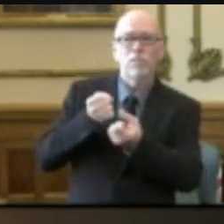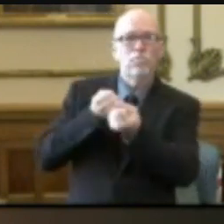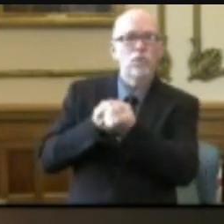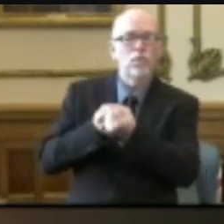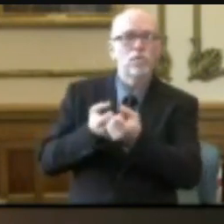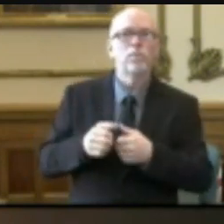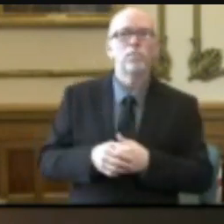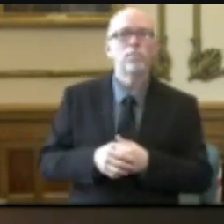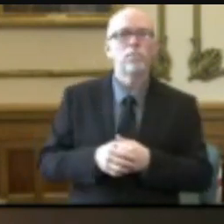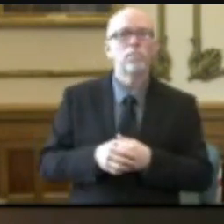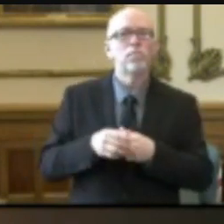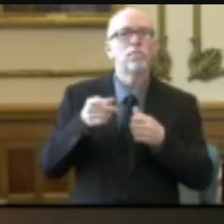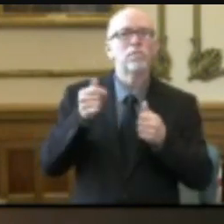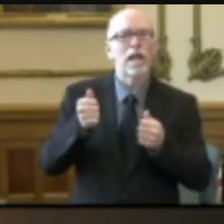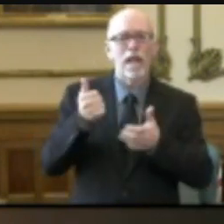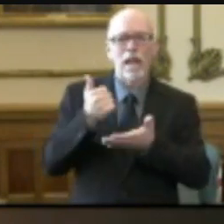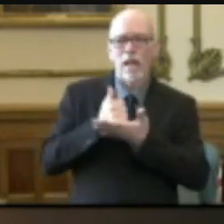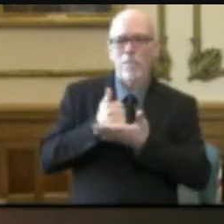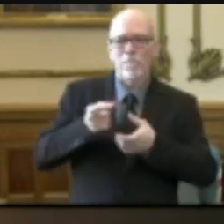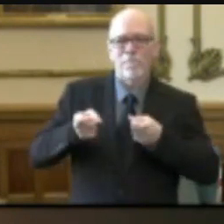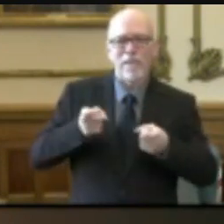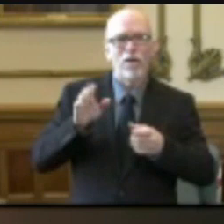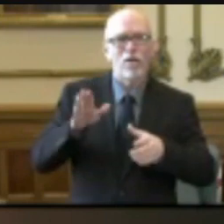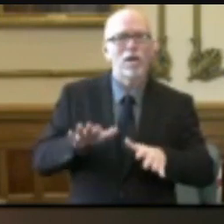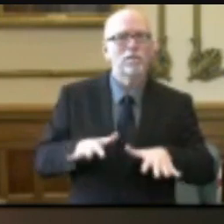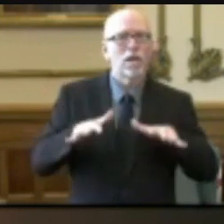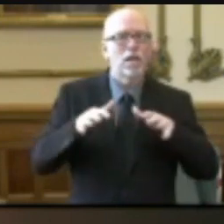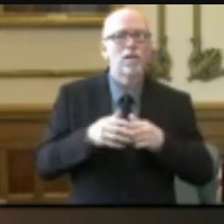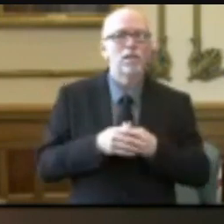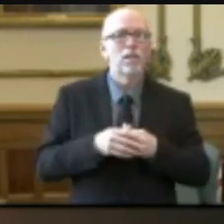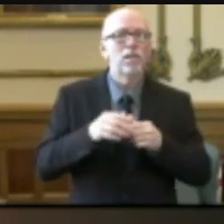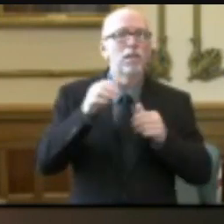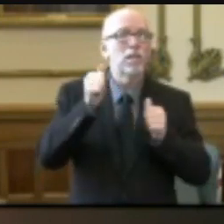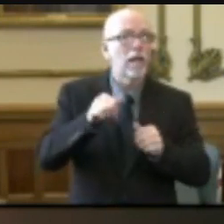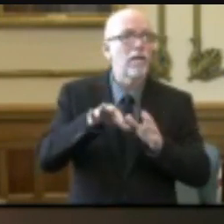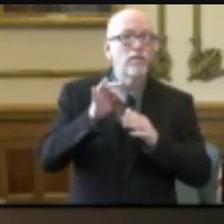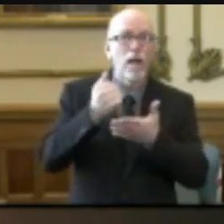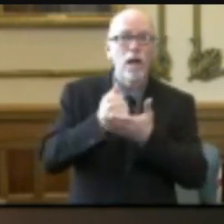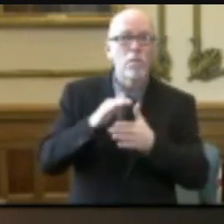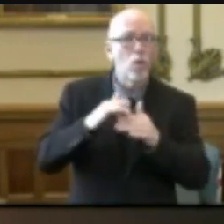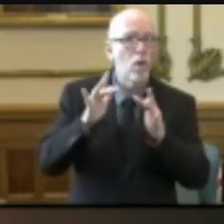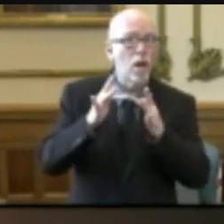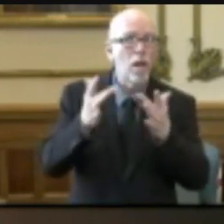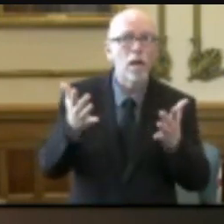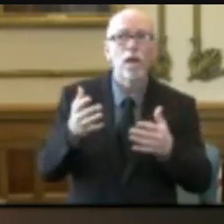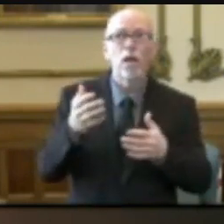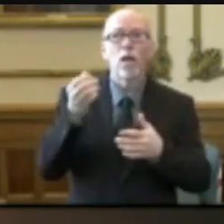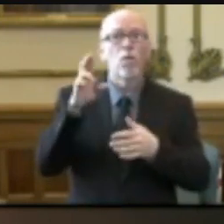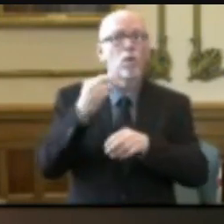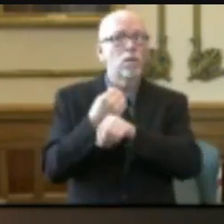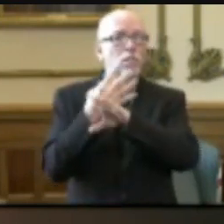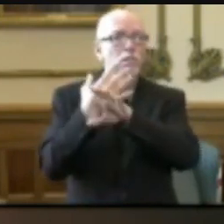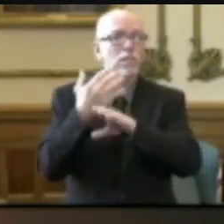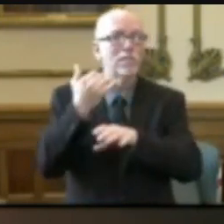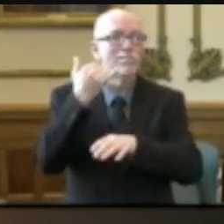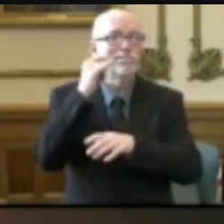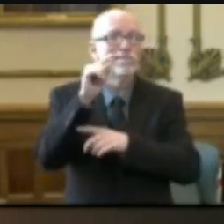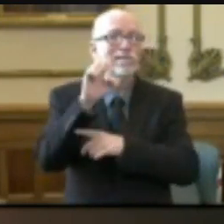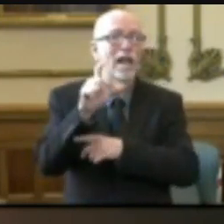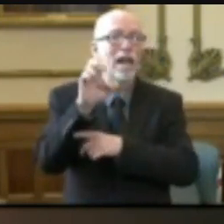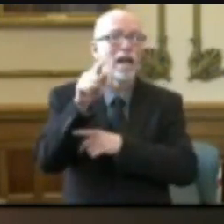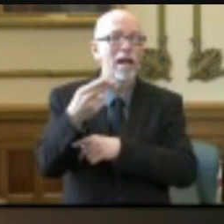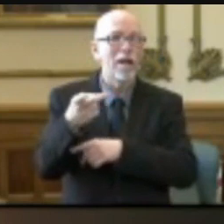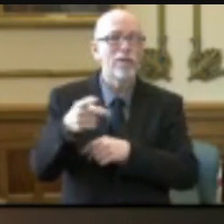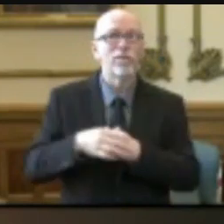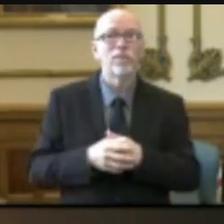to manage their stress and anxiety. These could be online or organized via telehealth through a faith group